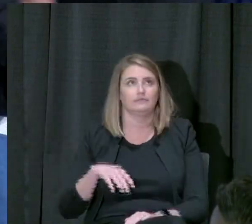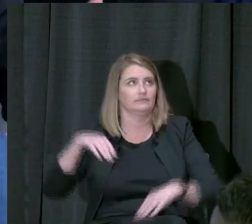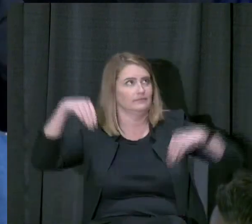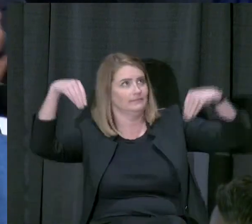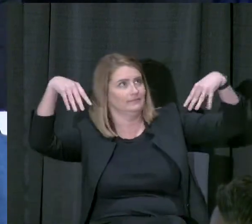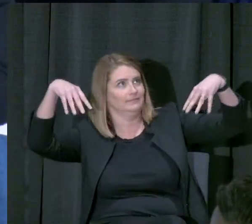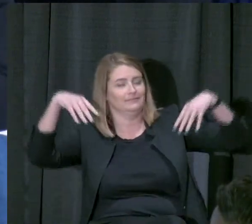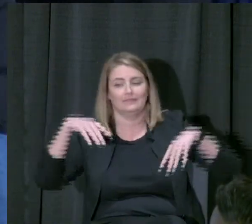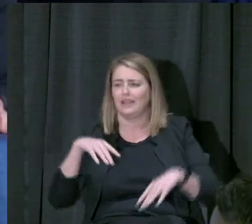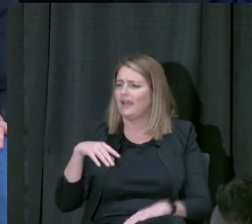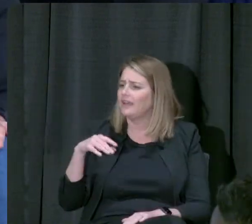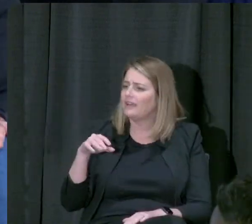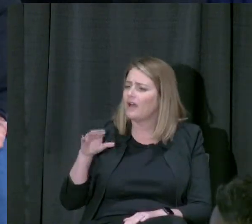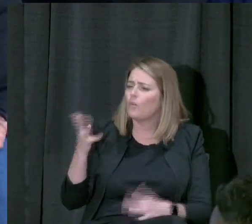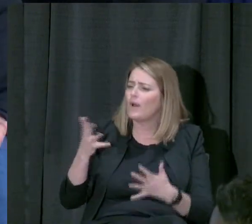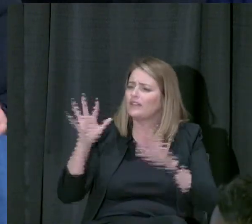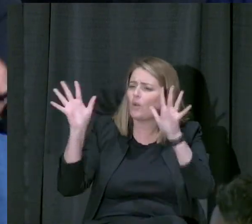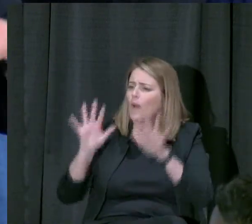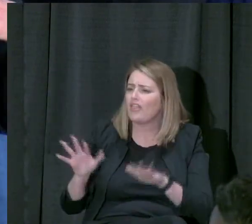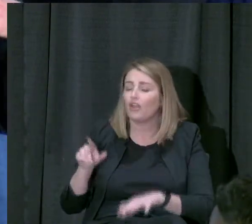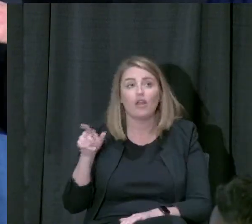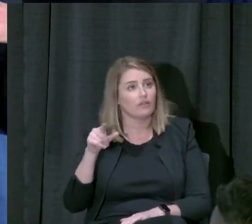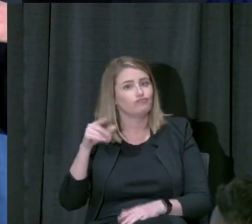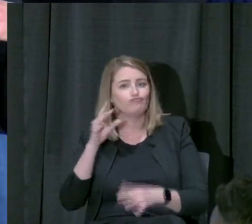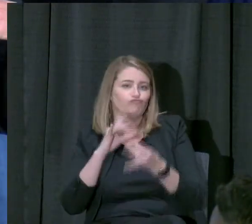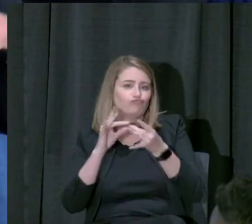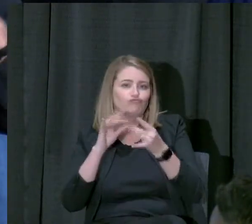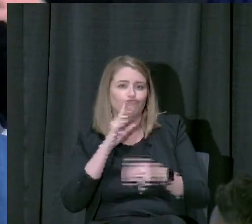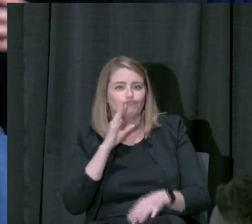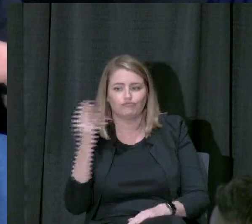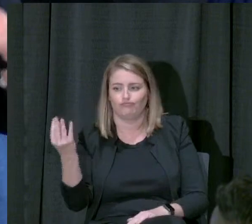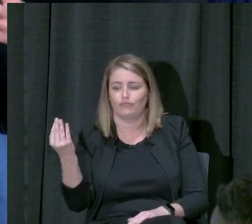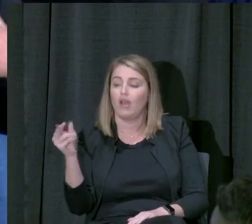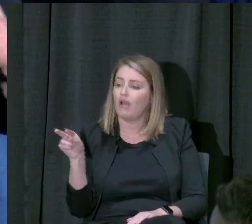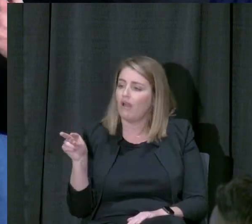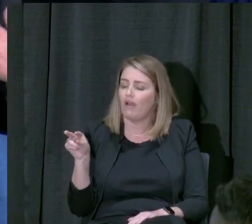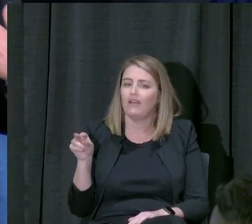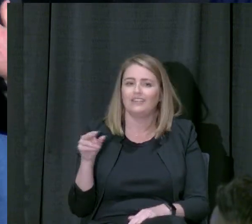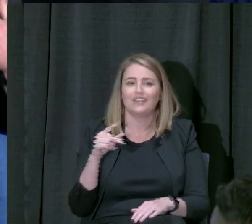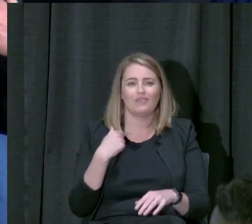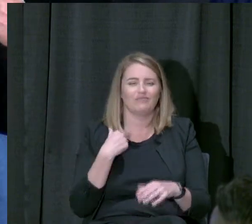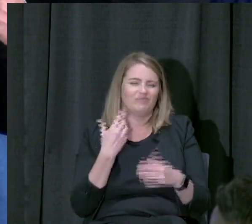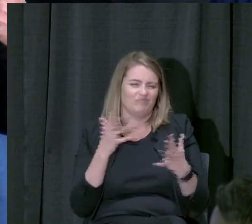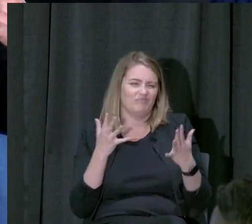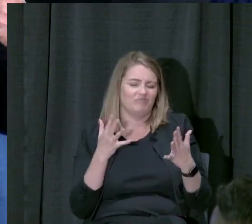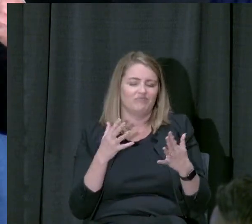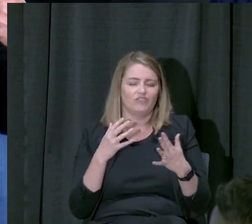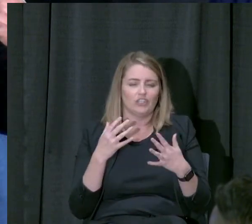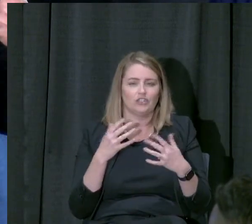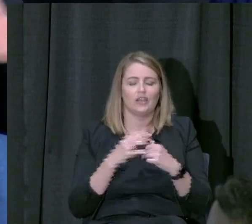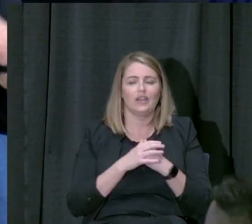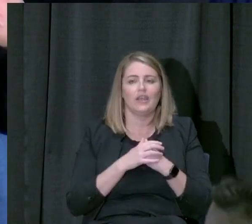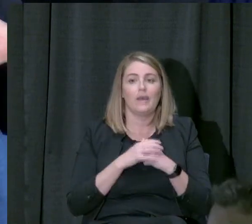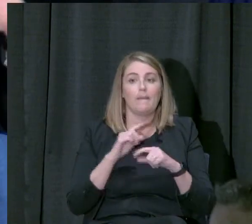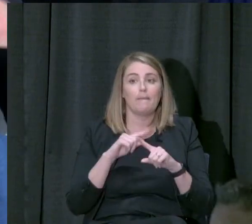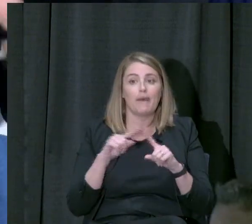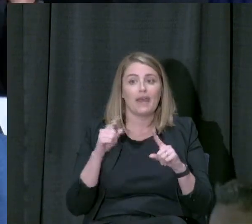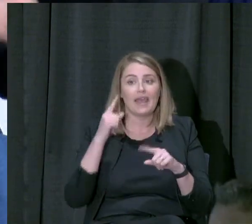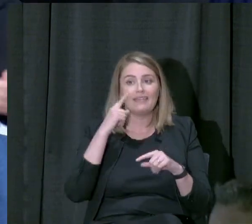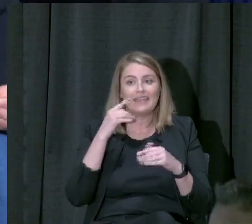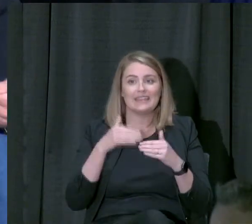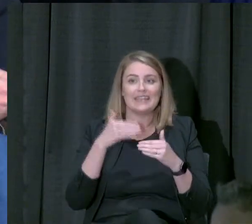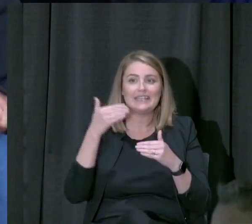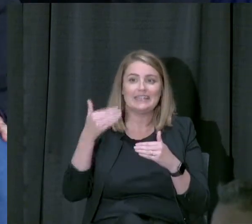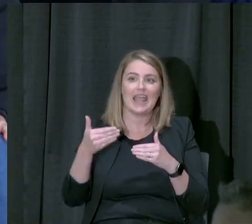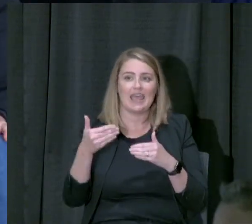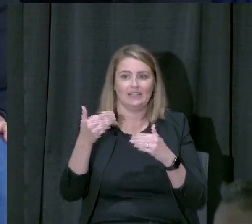Alexa for the weather. Alexa tells you the weather. And I think we've covered pretty much our bases there. But I think the next